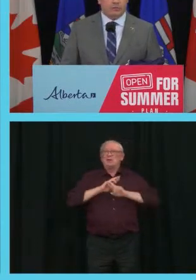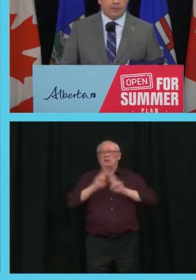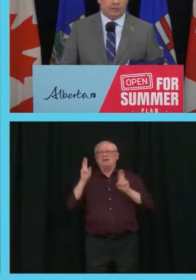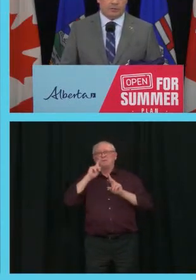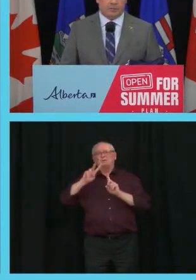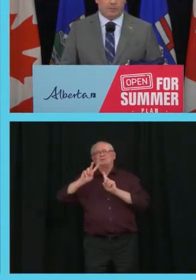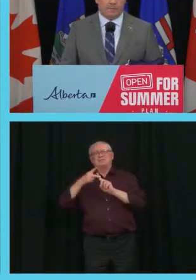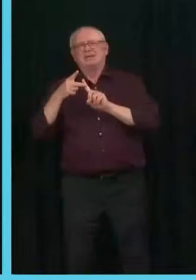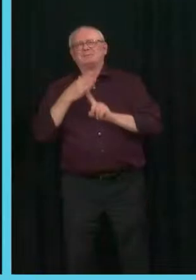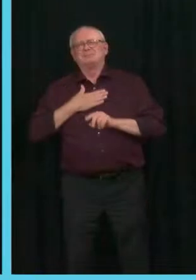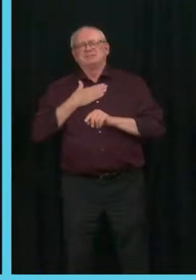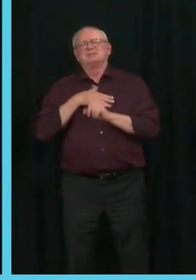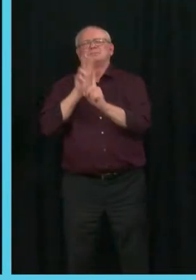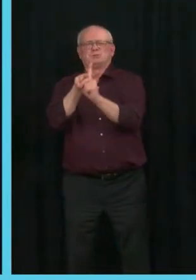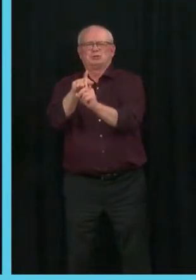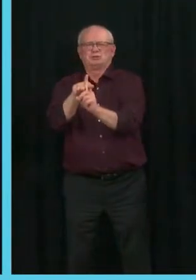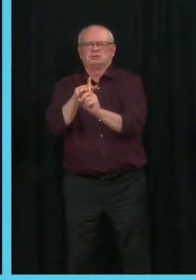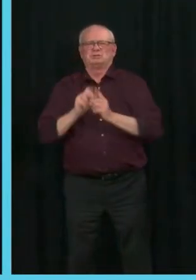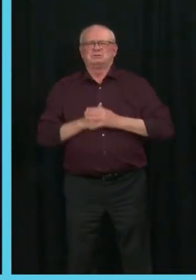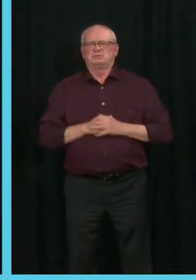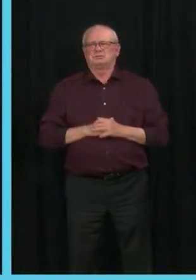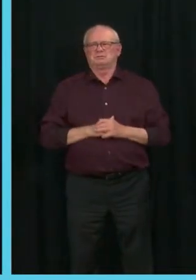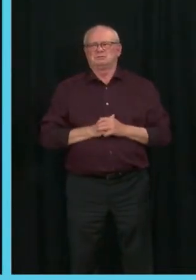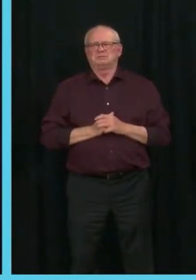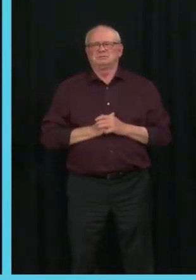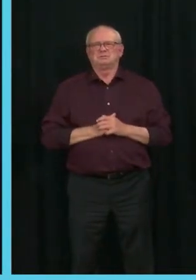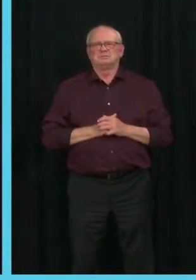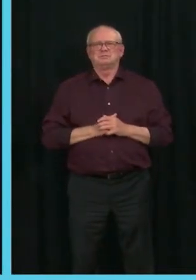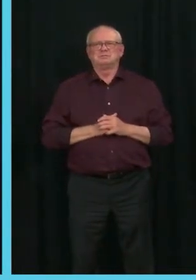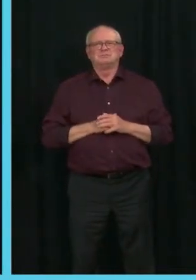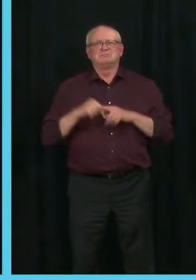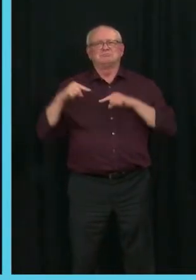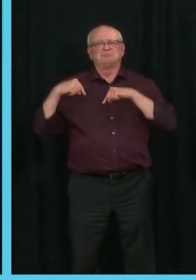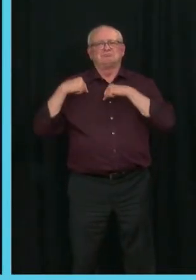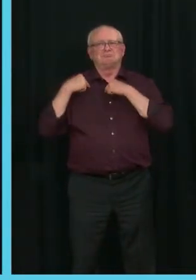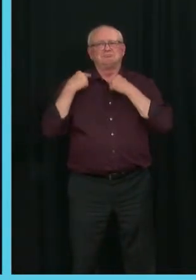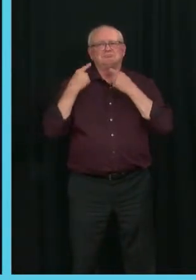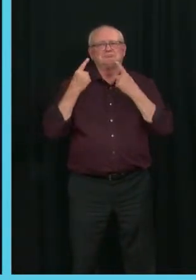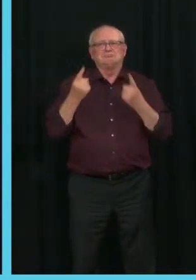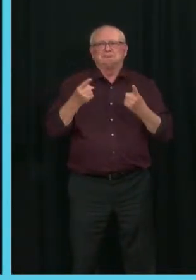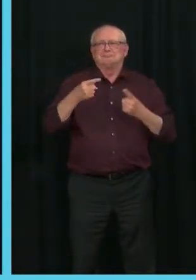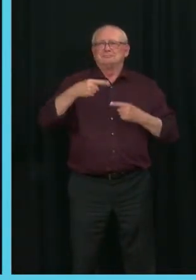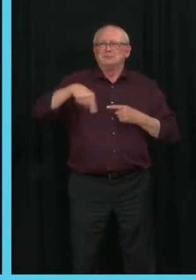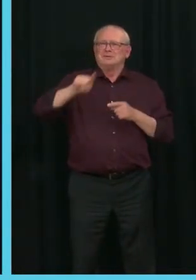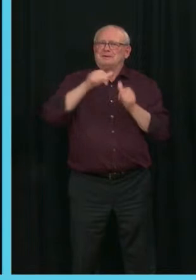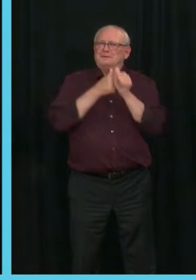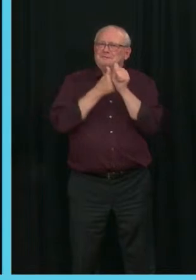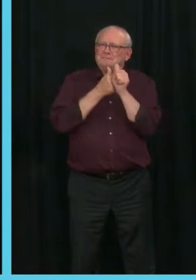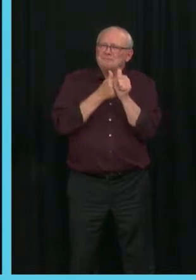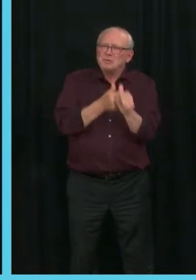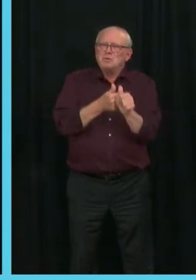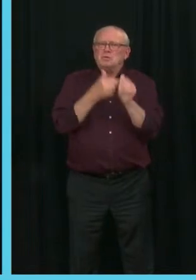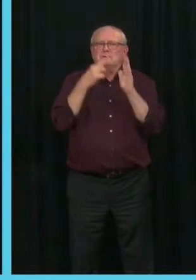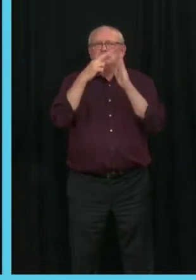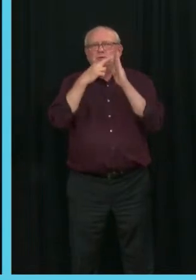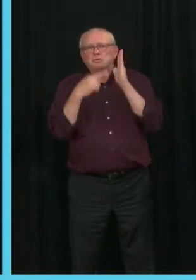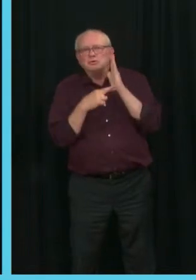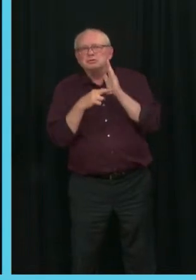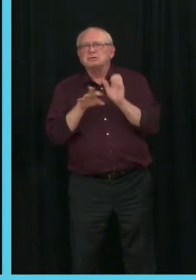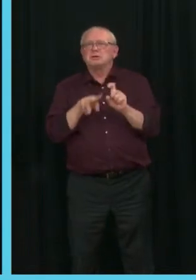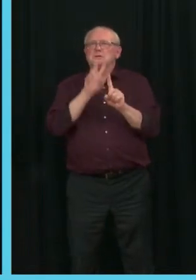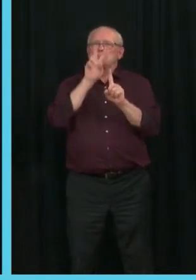as soon as you're eligible. Thank you to every Albertan who is doing their part by signing up and showing up for